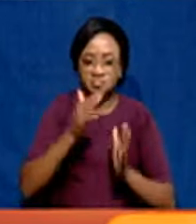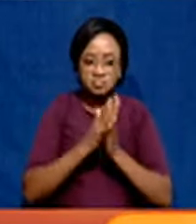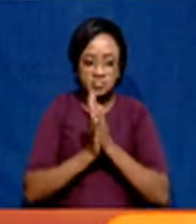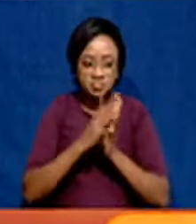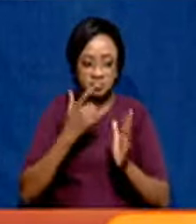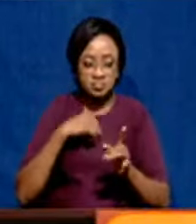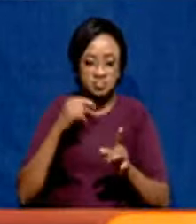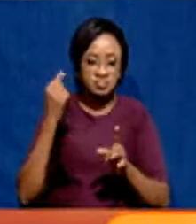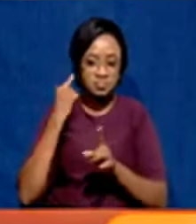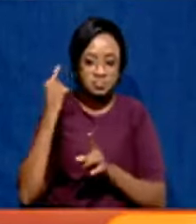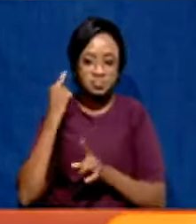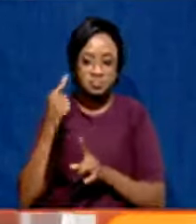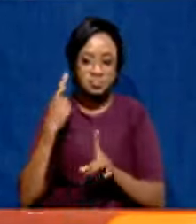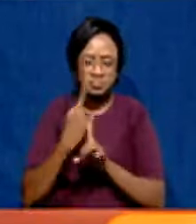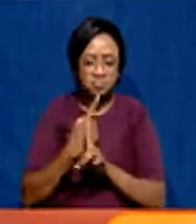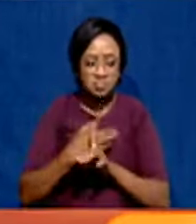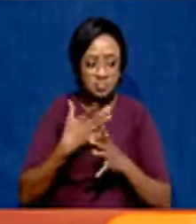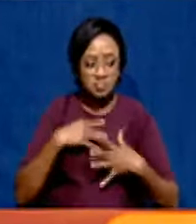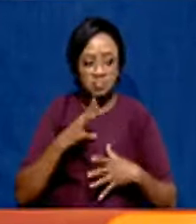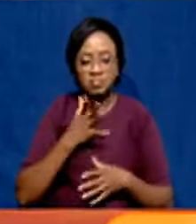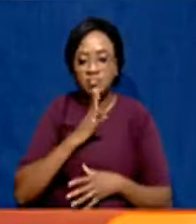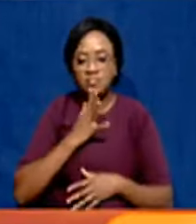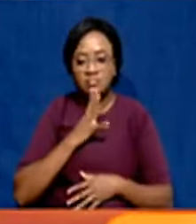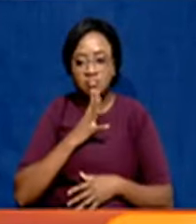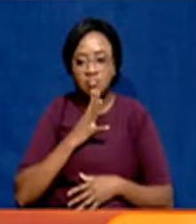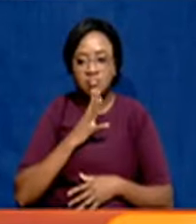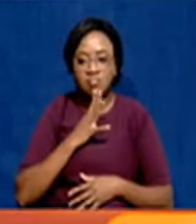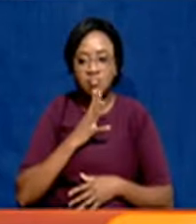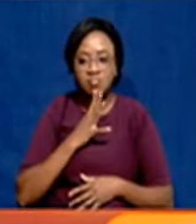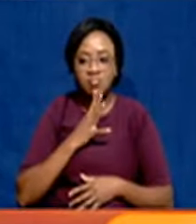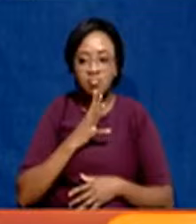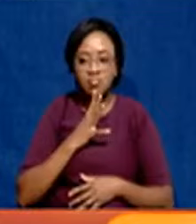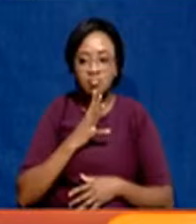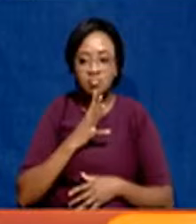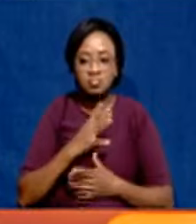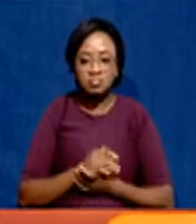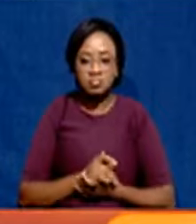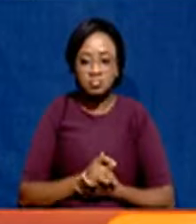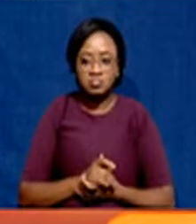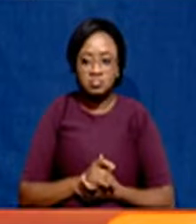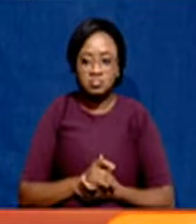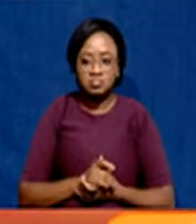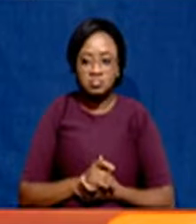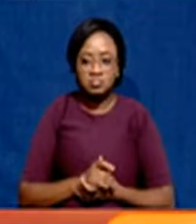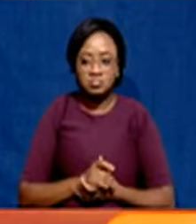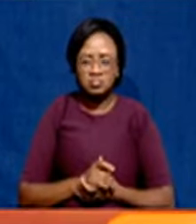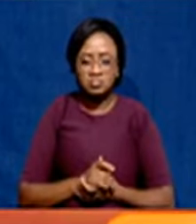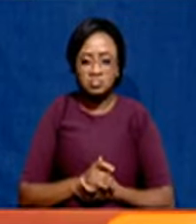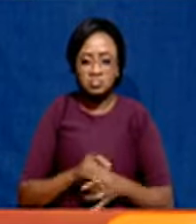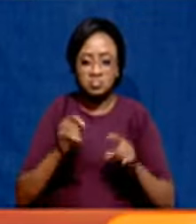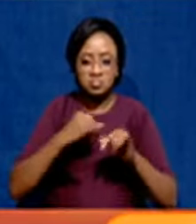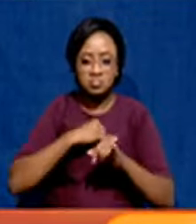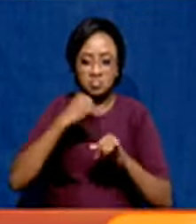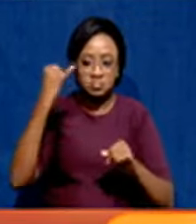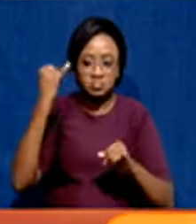hearing a few murmurs here and there, and it finally came out today when